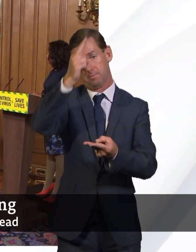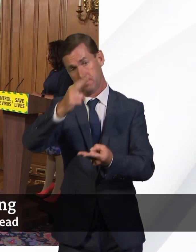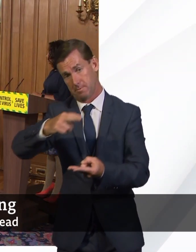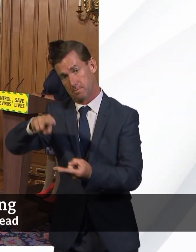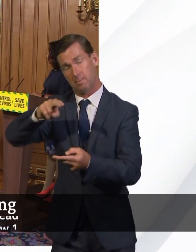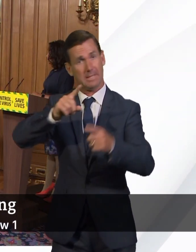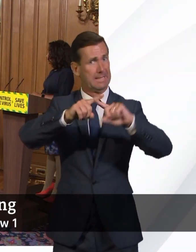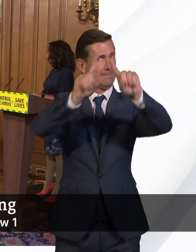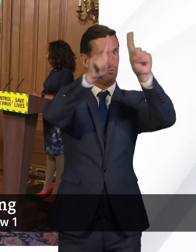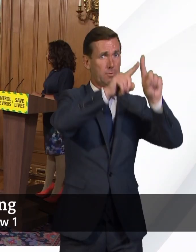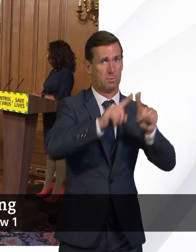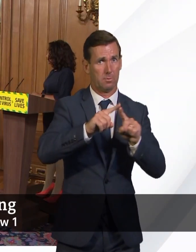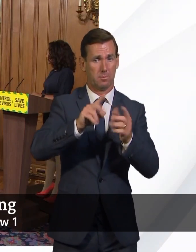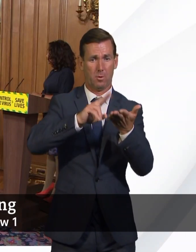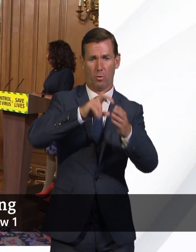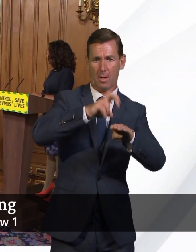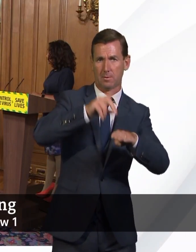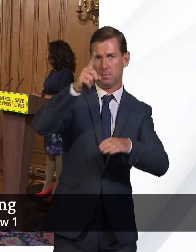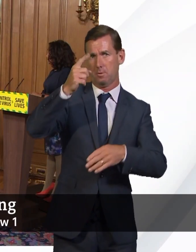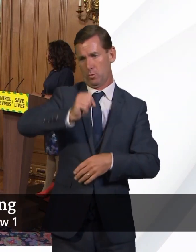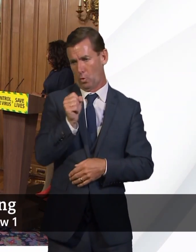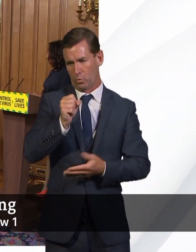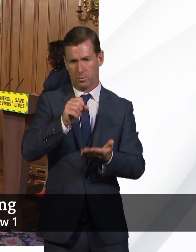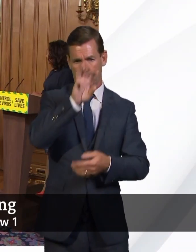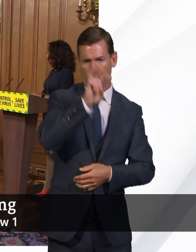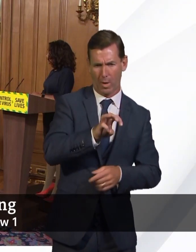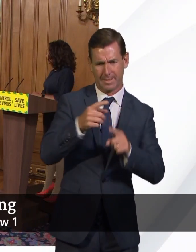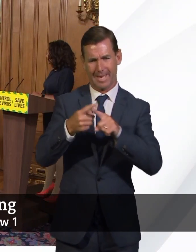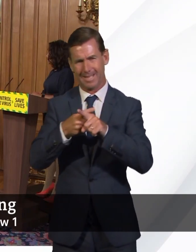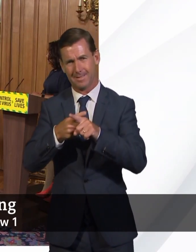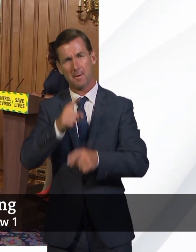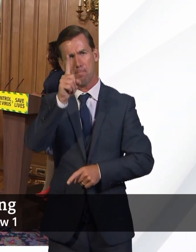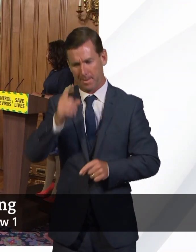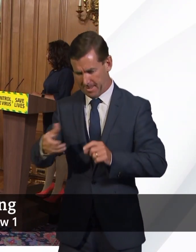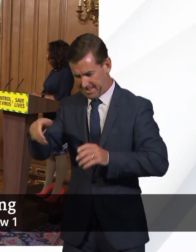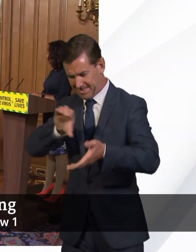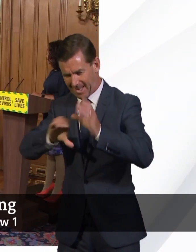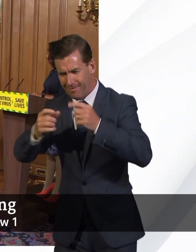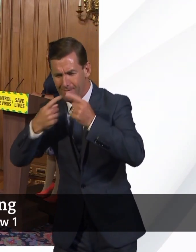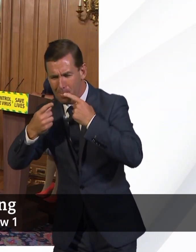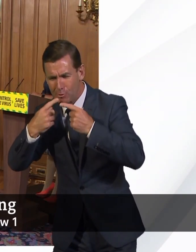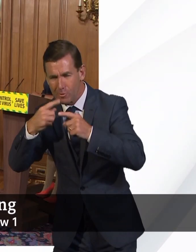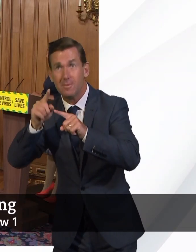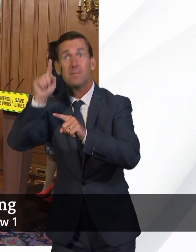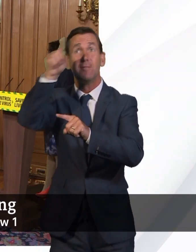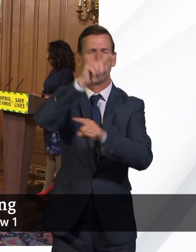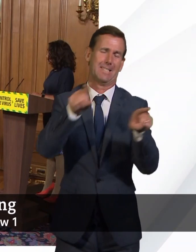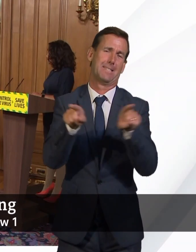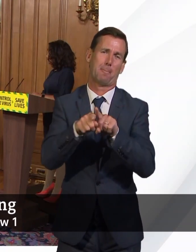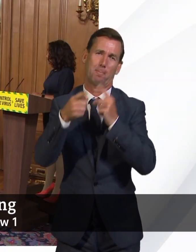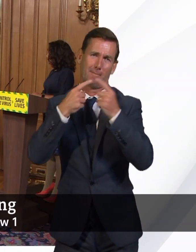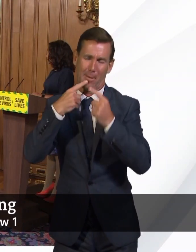earlier. So I think those conversations will keep going. The science underpinning it is the same. And we do need to respond to our